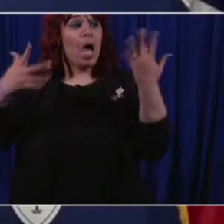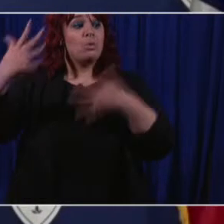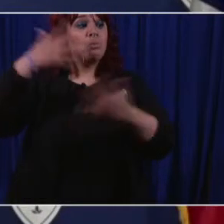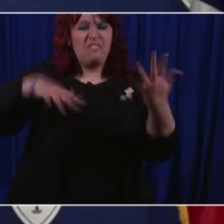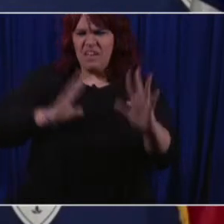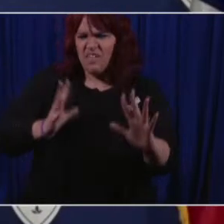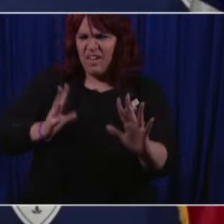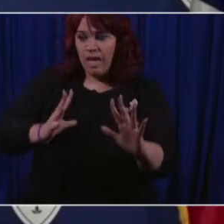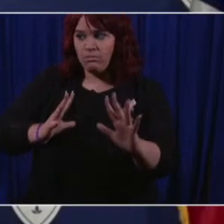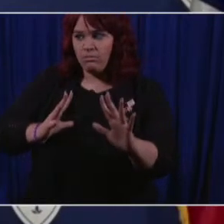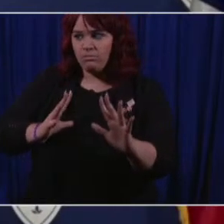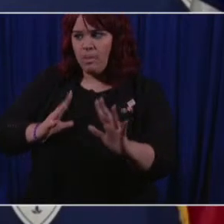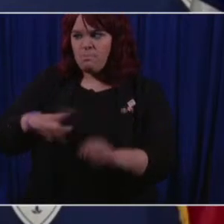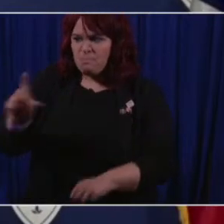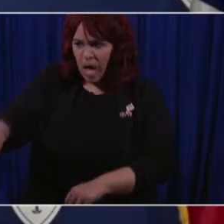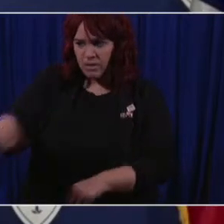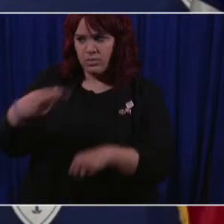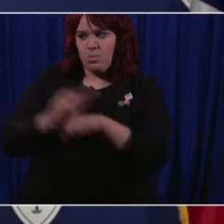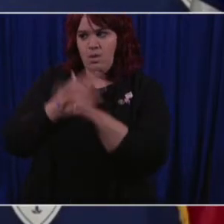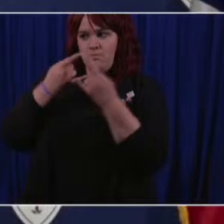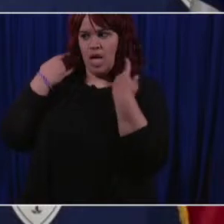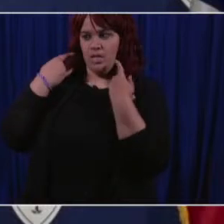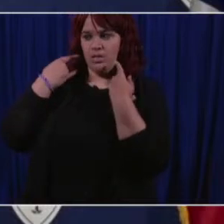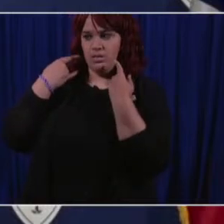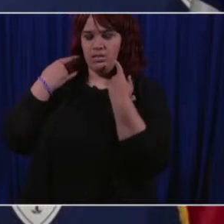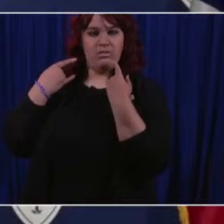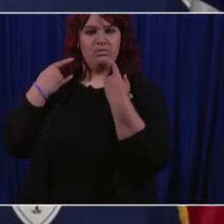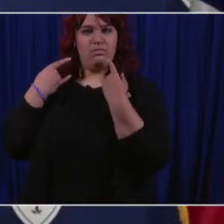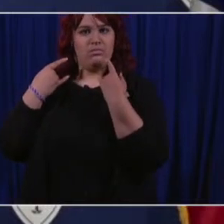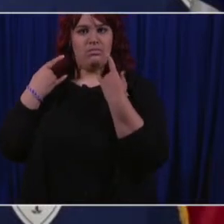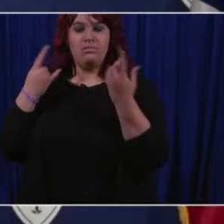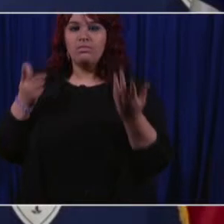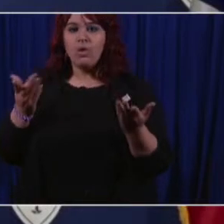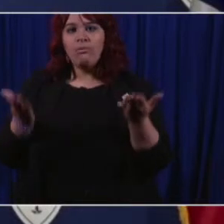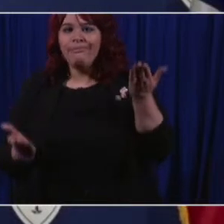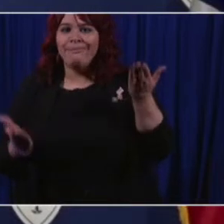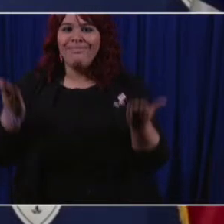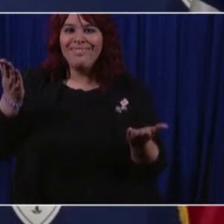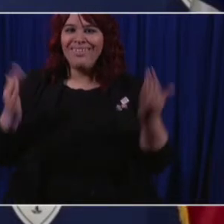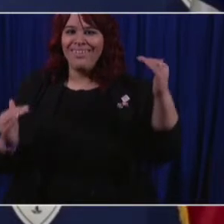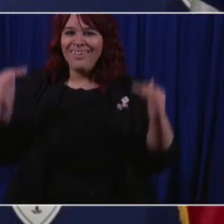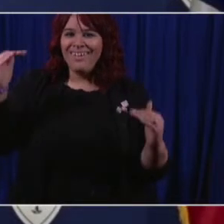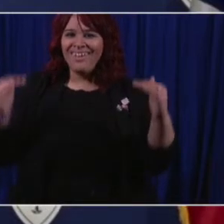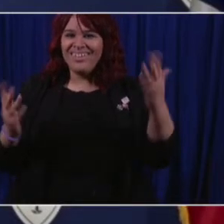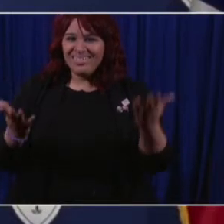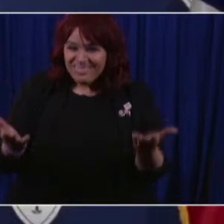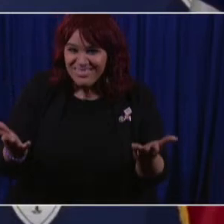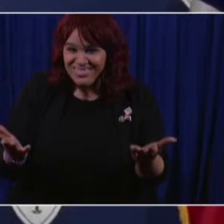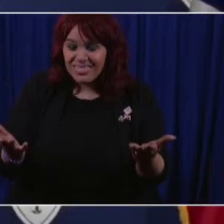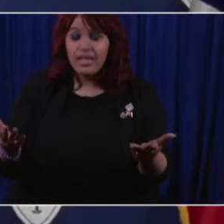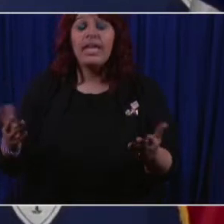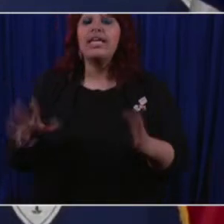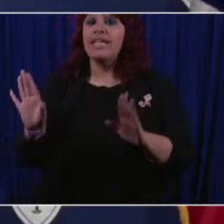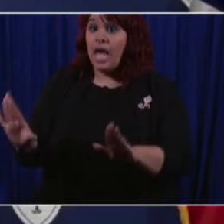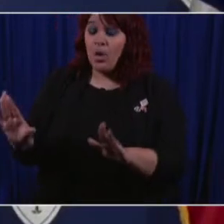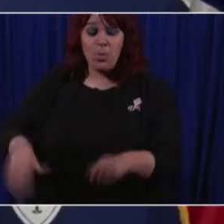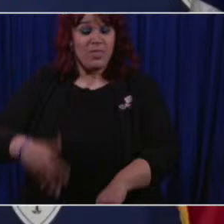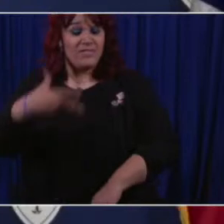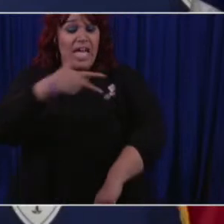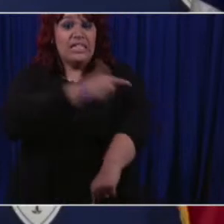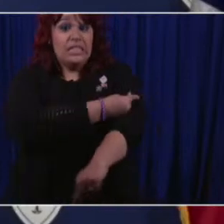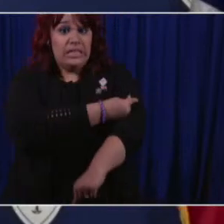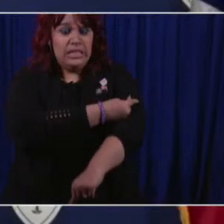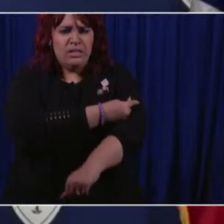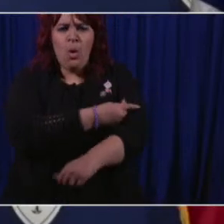of the vaccine, the power of this vaccine it's our ticket out. It's going to get us there. It's going to get us home.